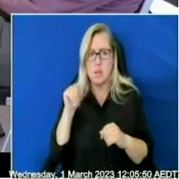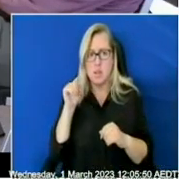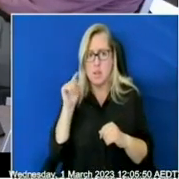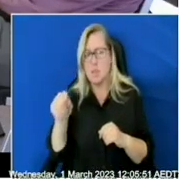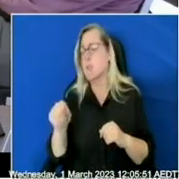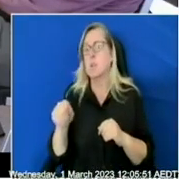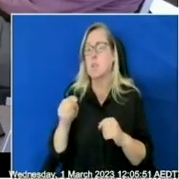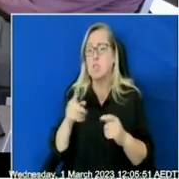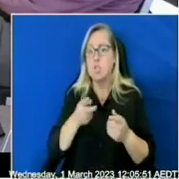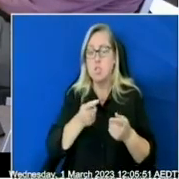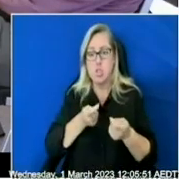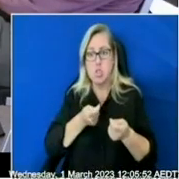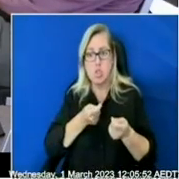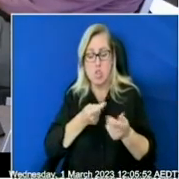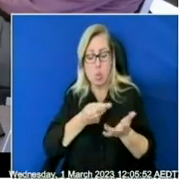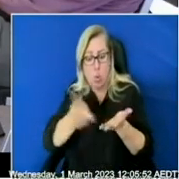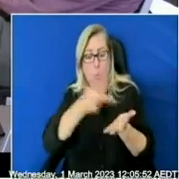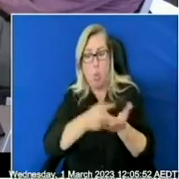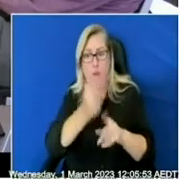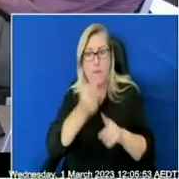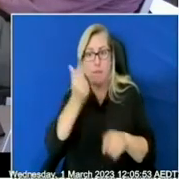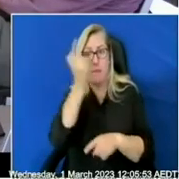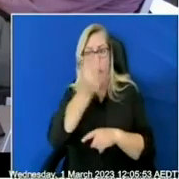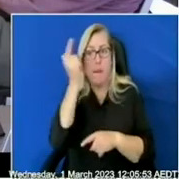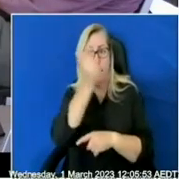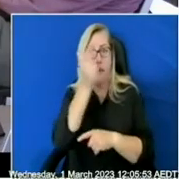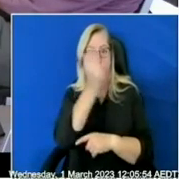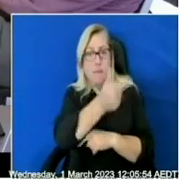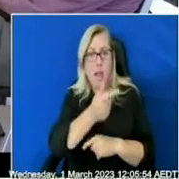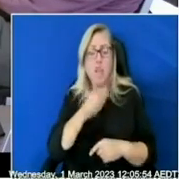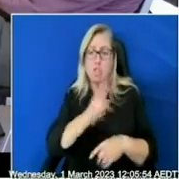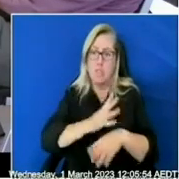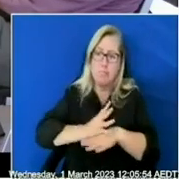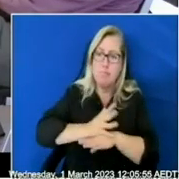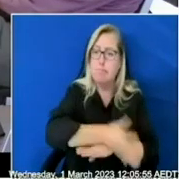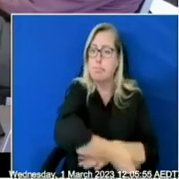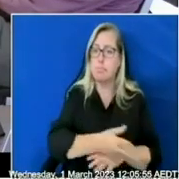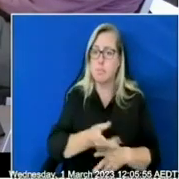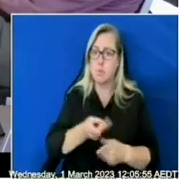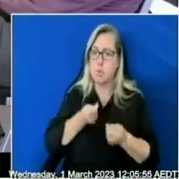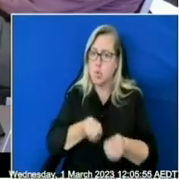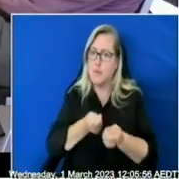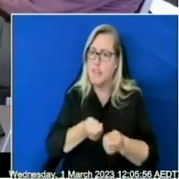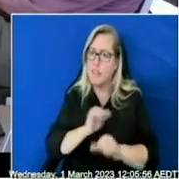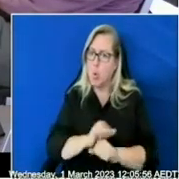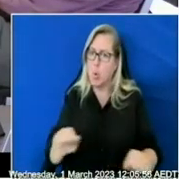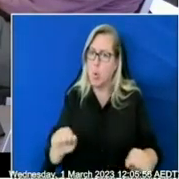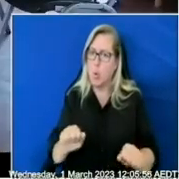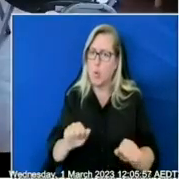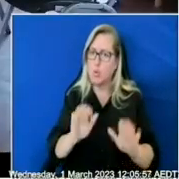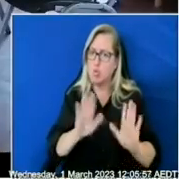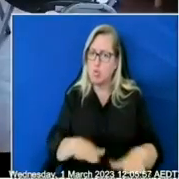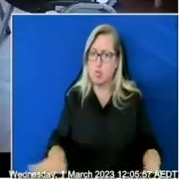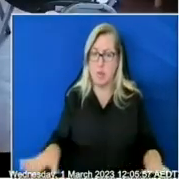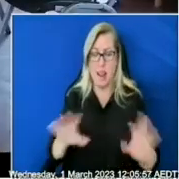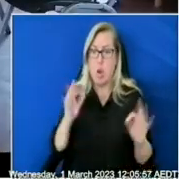school. They were fed. Mm. They were clothed. And that was no easy task. No, going into Hayward and...